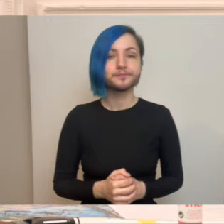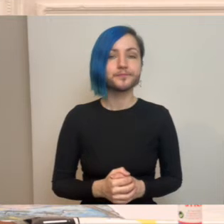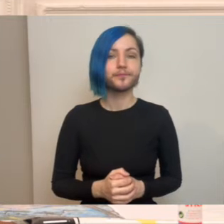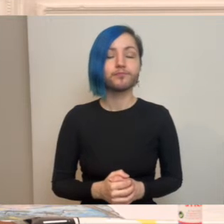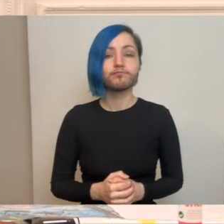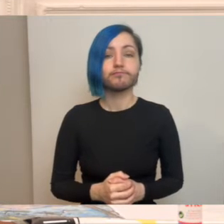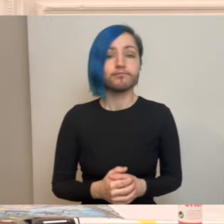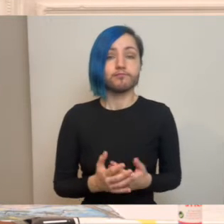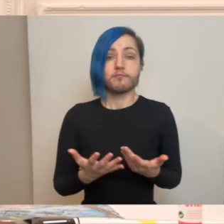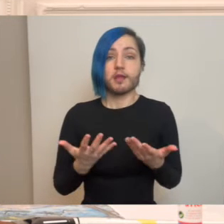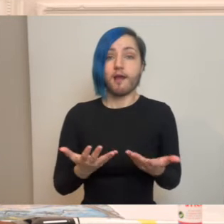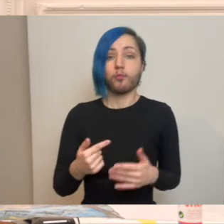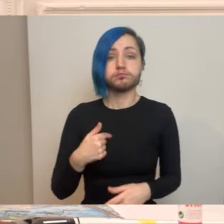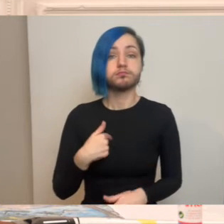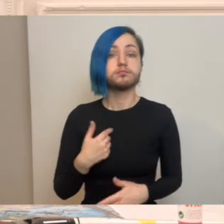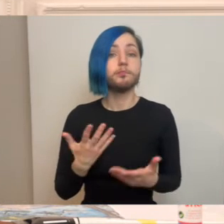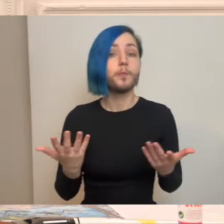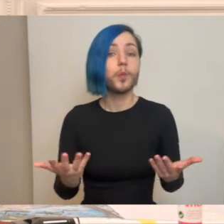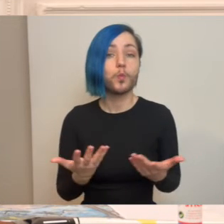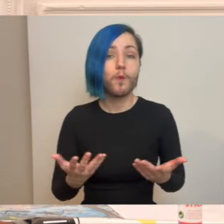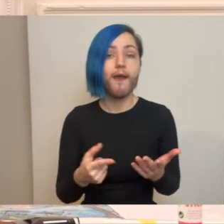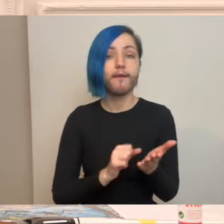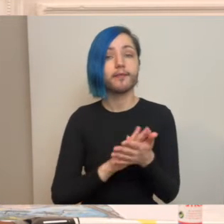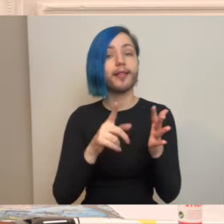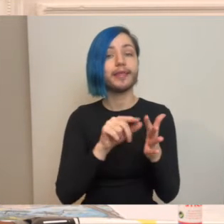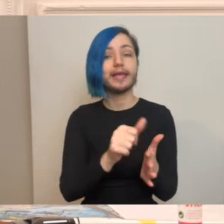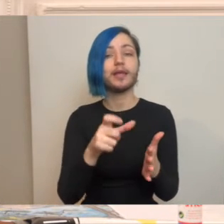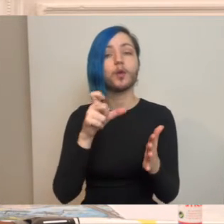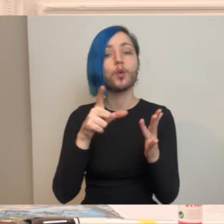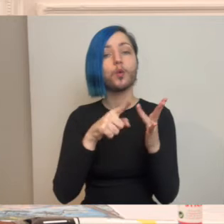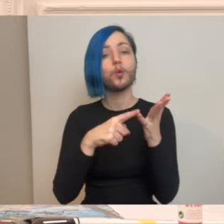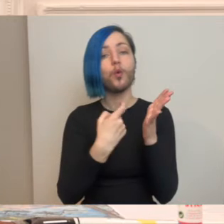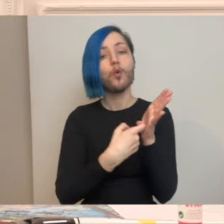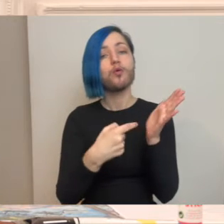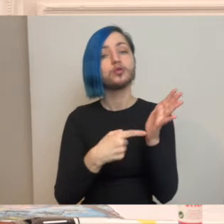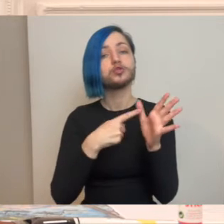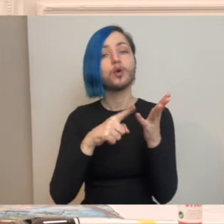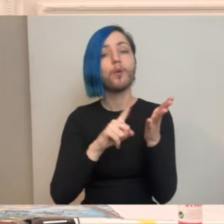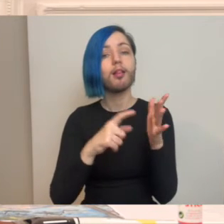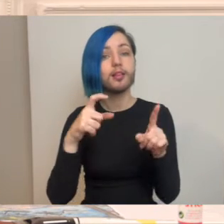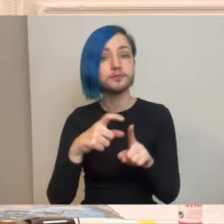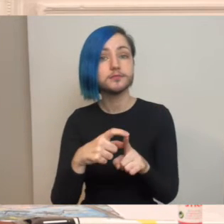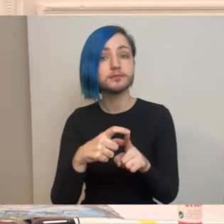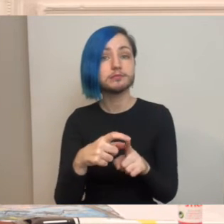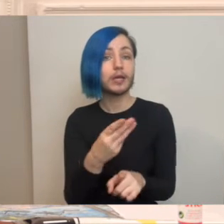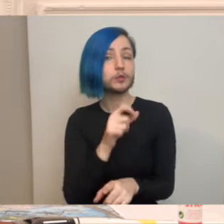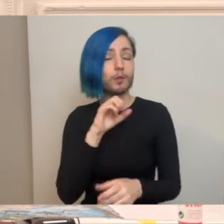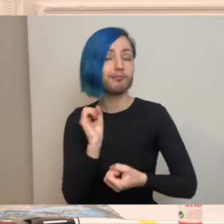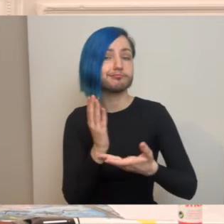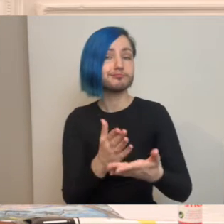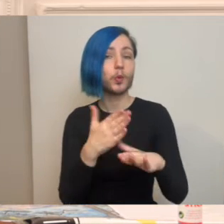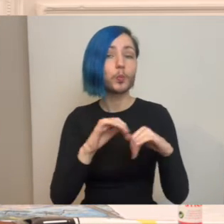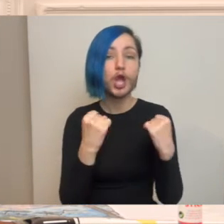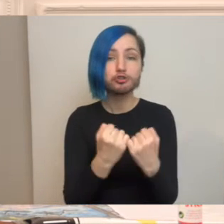I'm currently at the Courtauld, and I'm about to do a workshop,